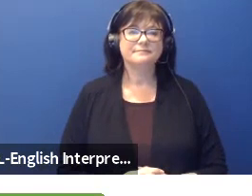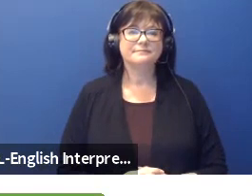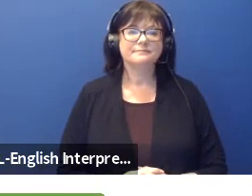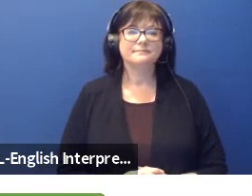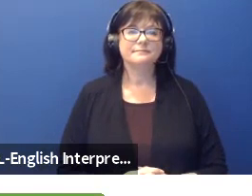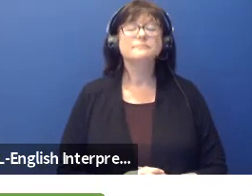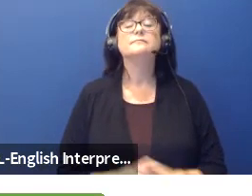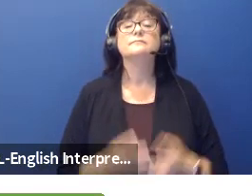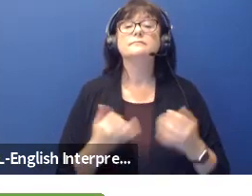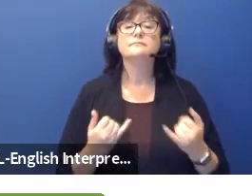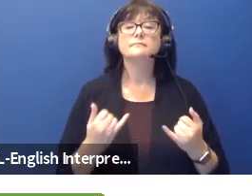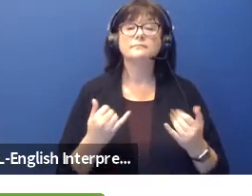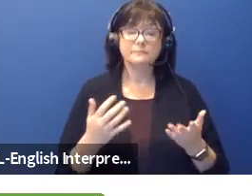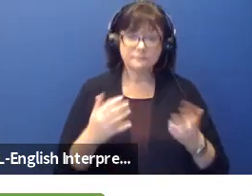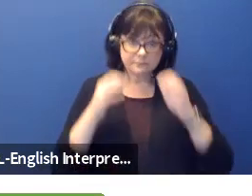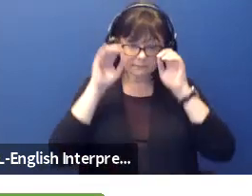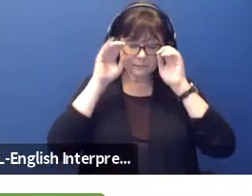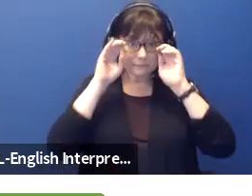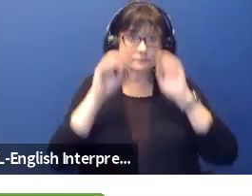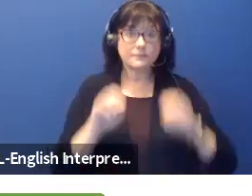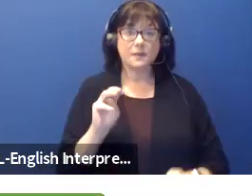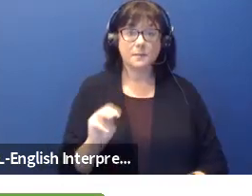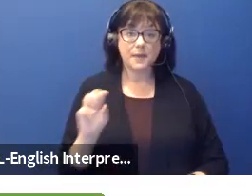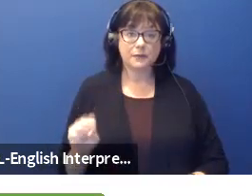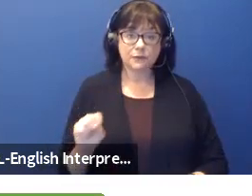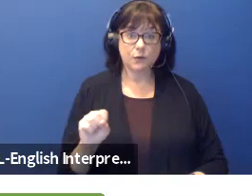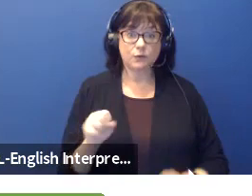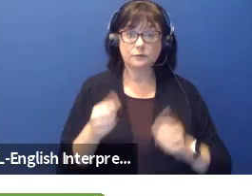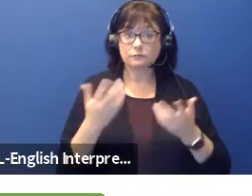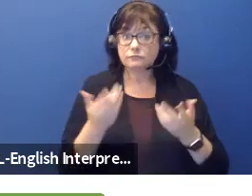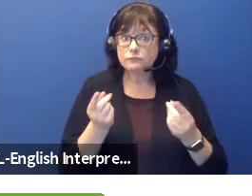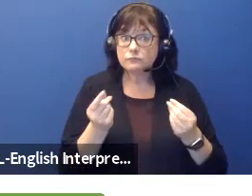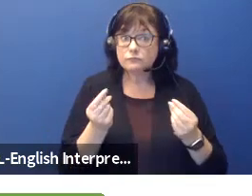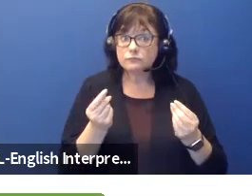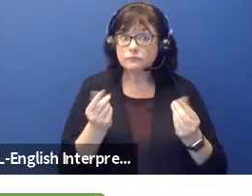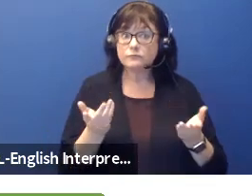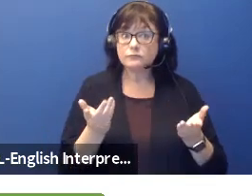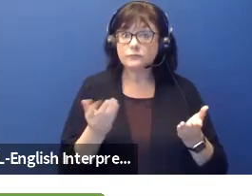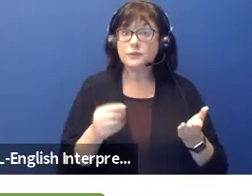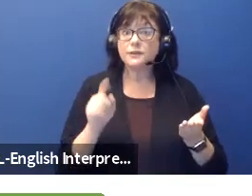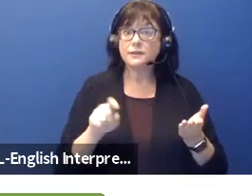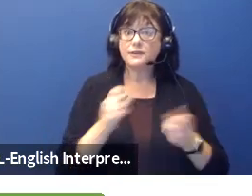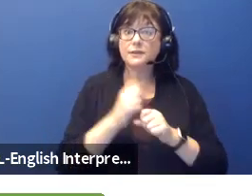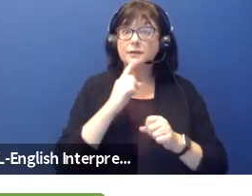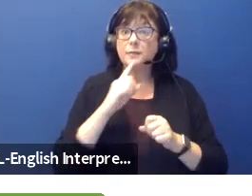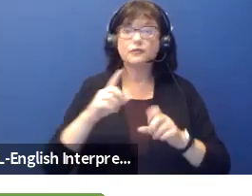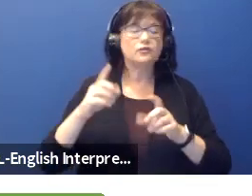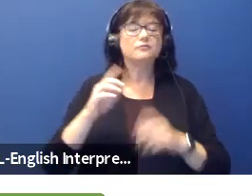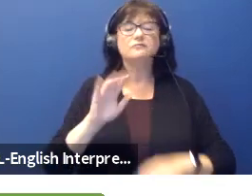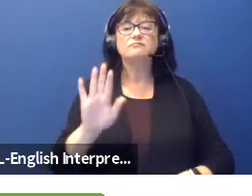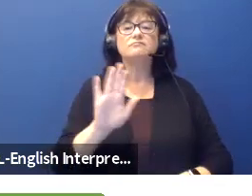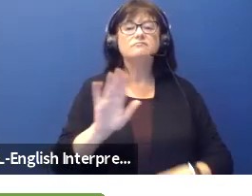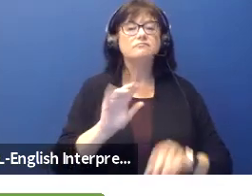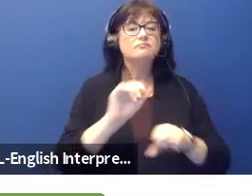So in terms of milestone administration, you know, this is again something that you need to make sure that everyone in your organization is aware of